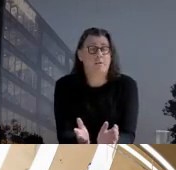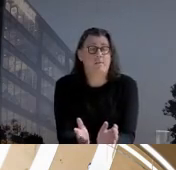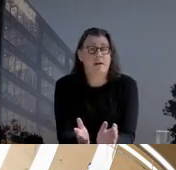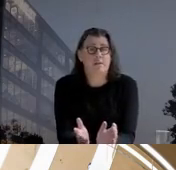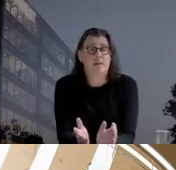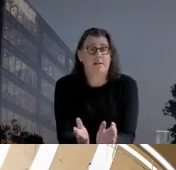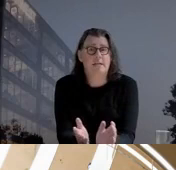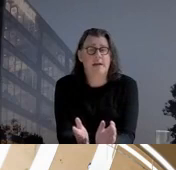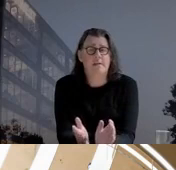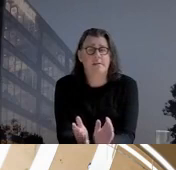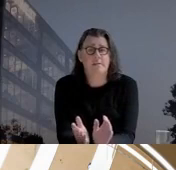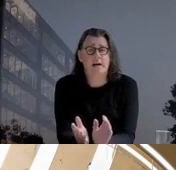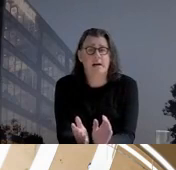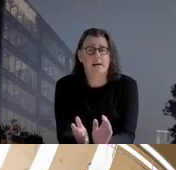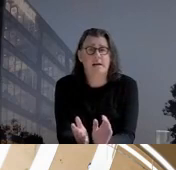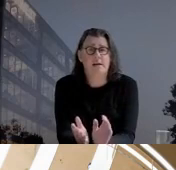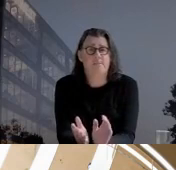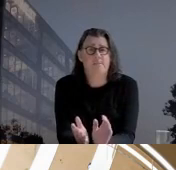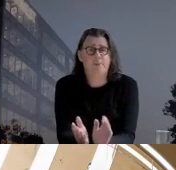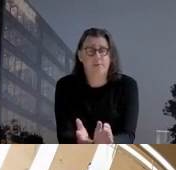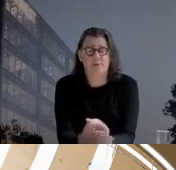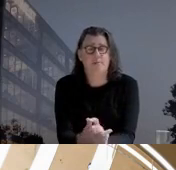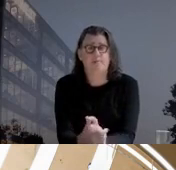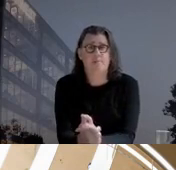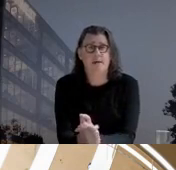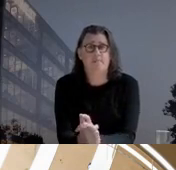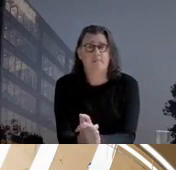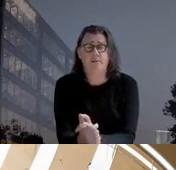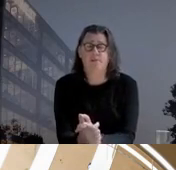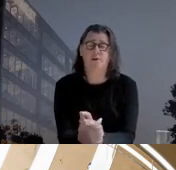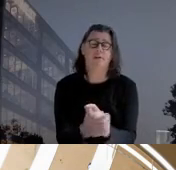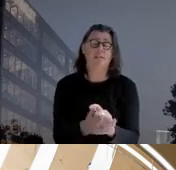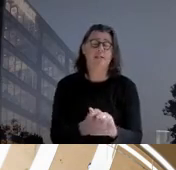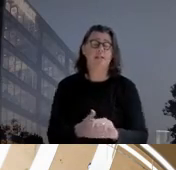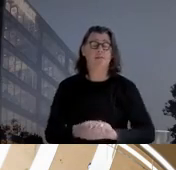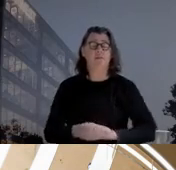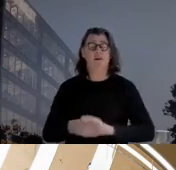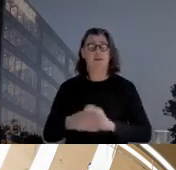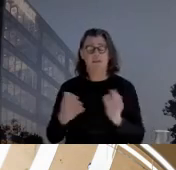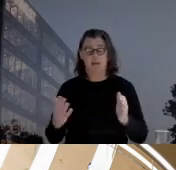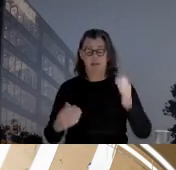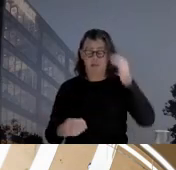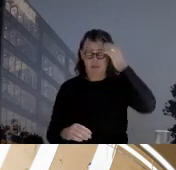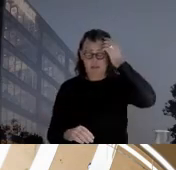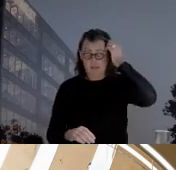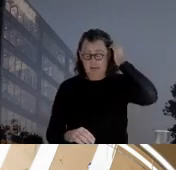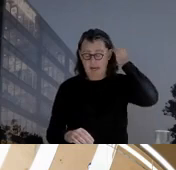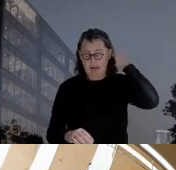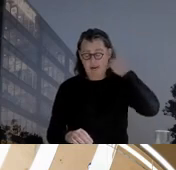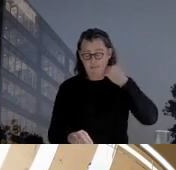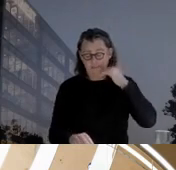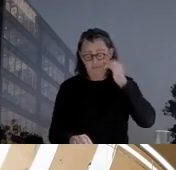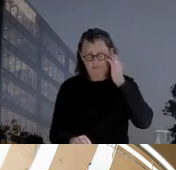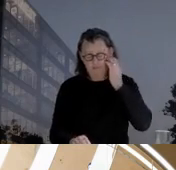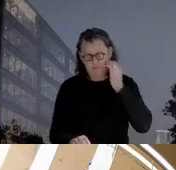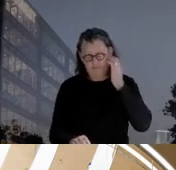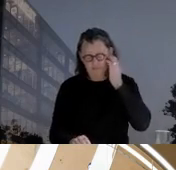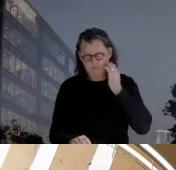number of quantity surveyors around now who are producing bills, or indeed even early stage